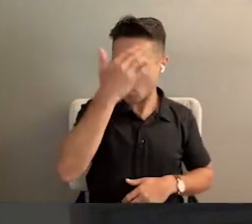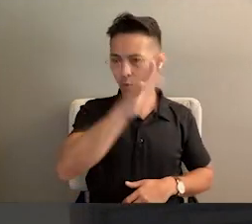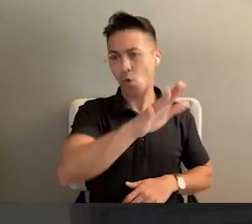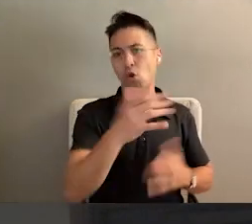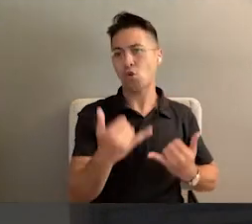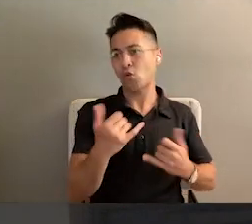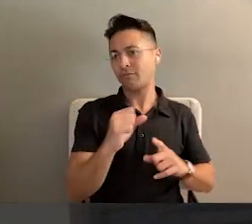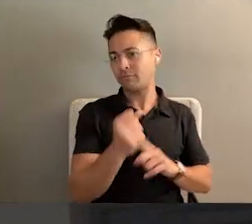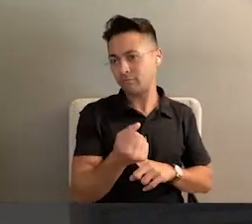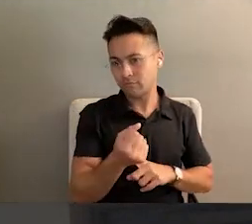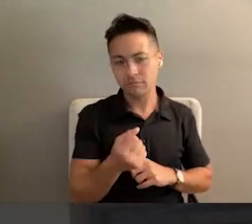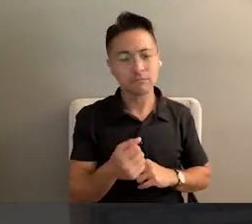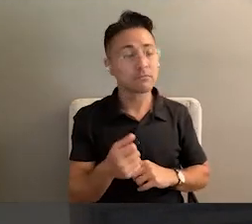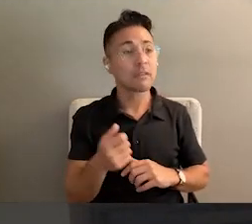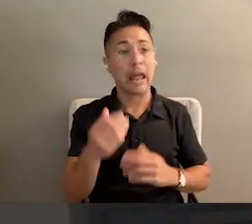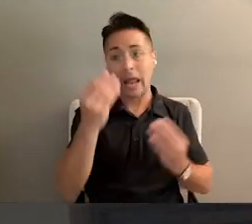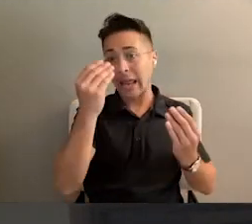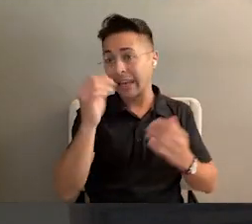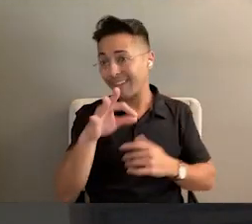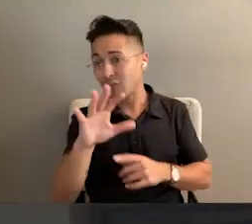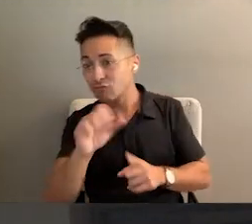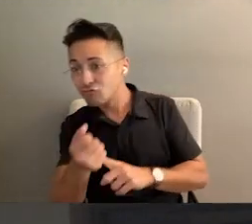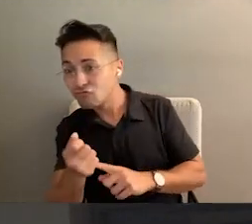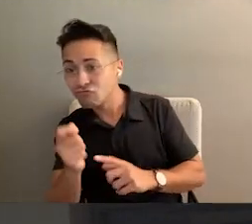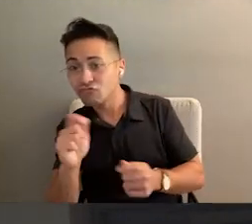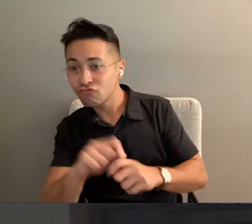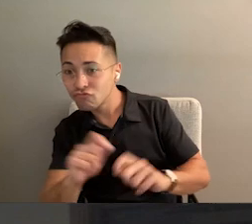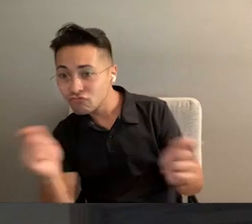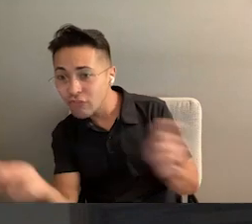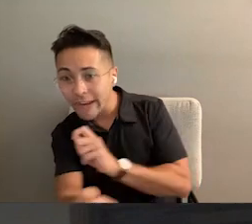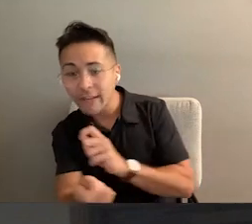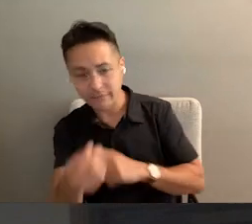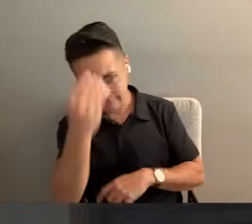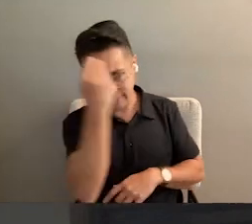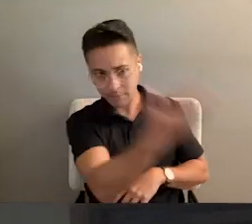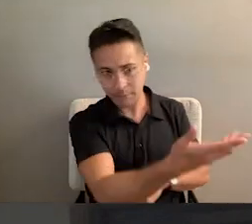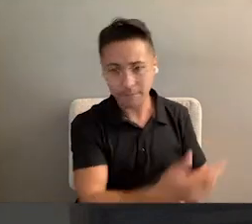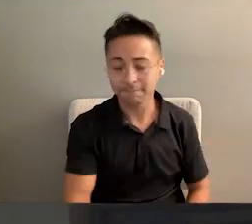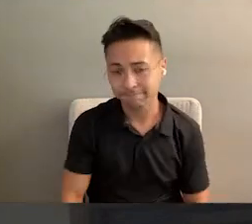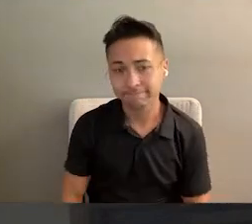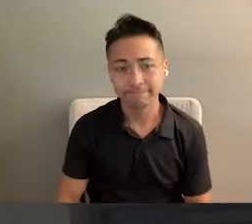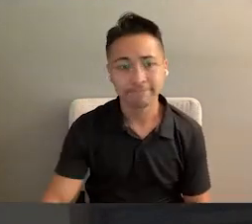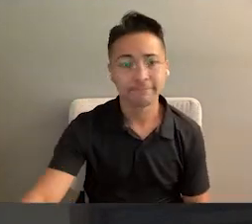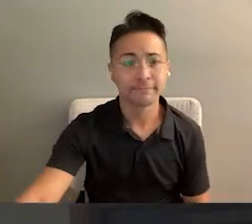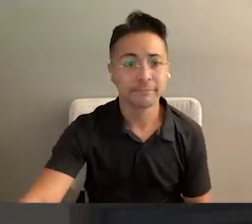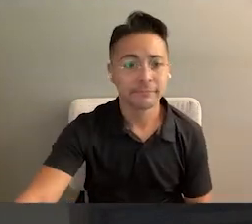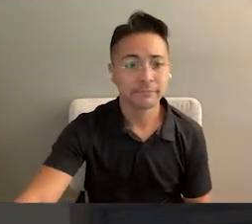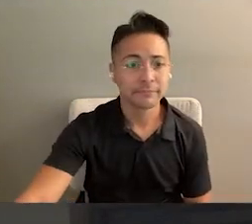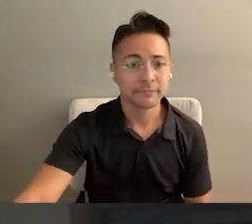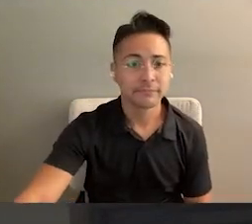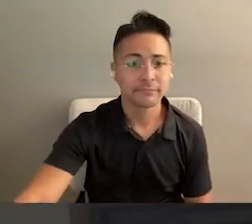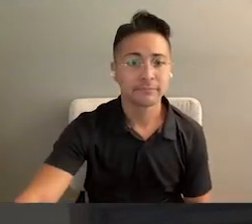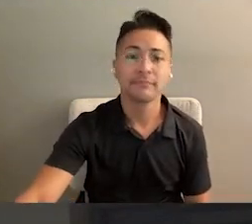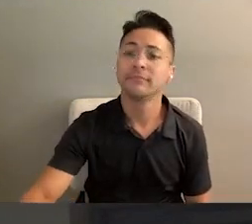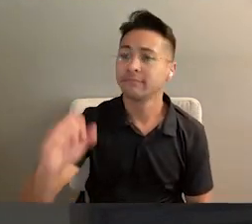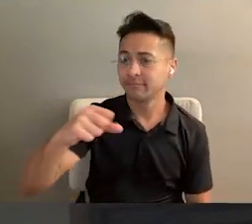them. Make sure that they're aware of your current situation. Make sure they're aware when your situation changes.